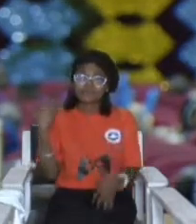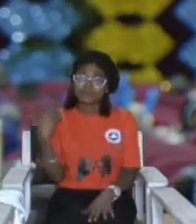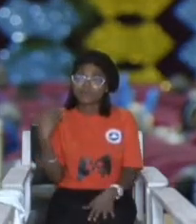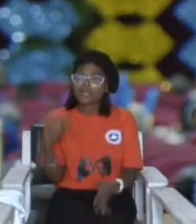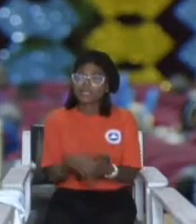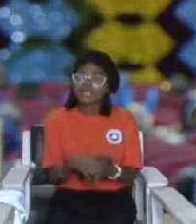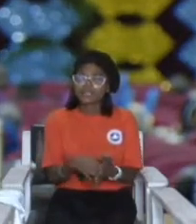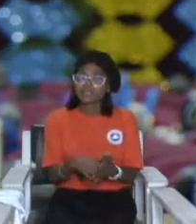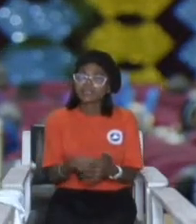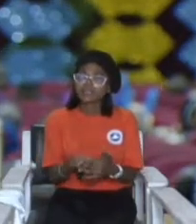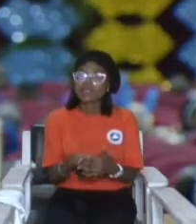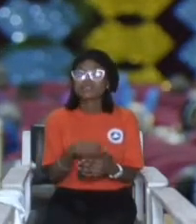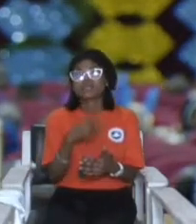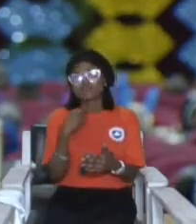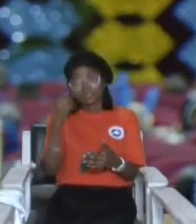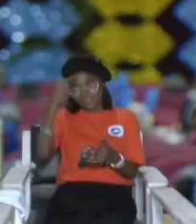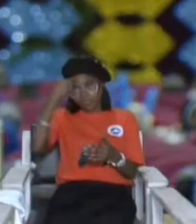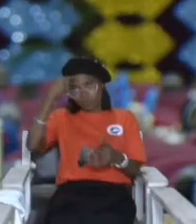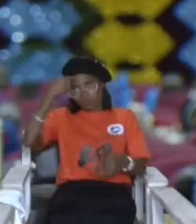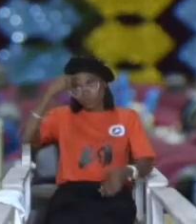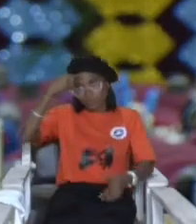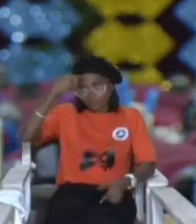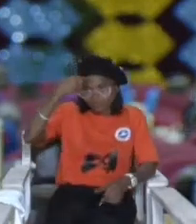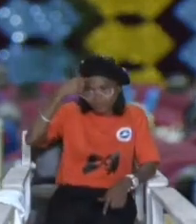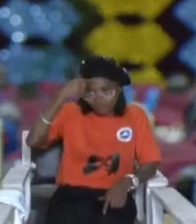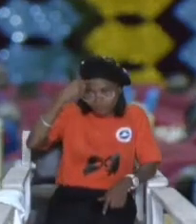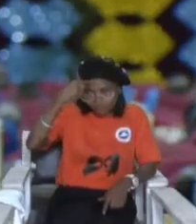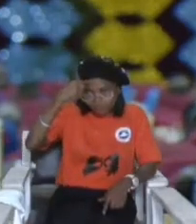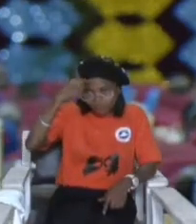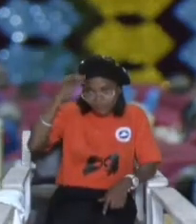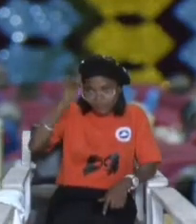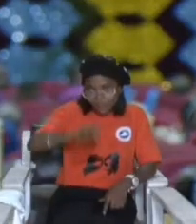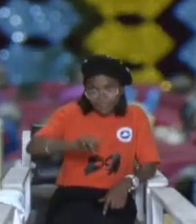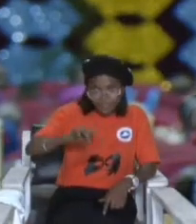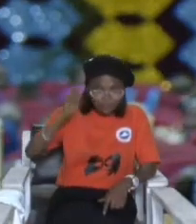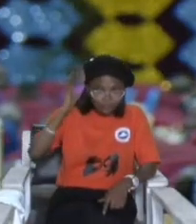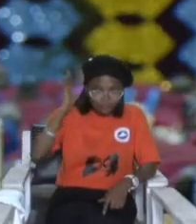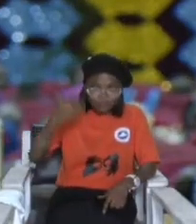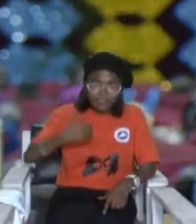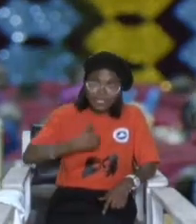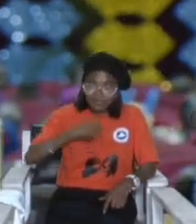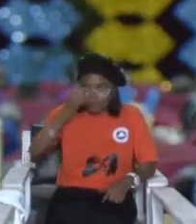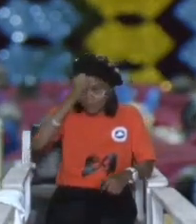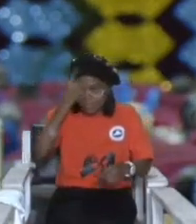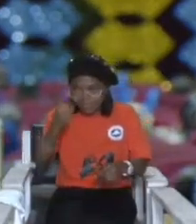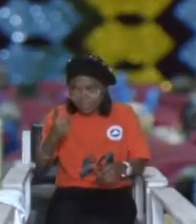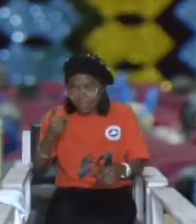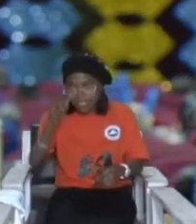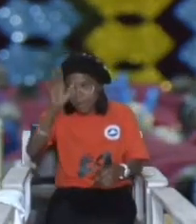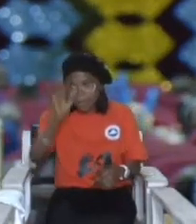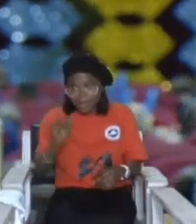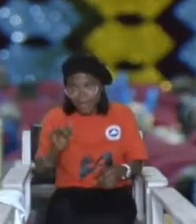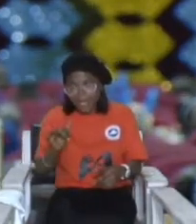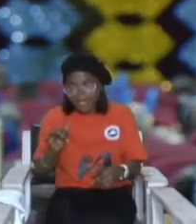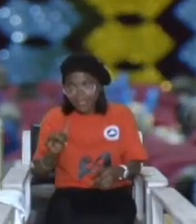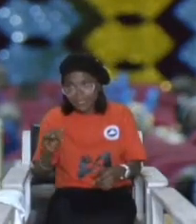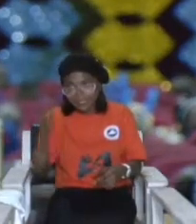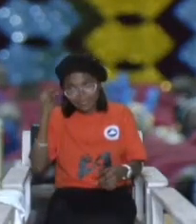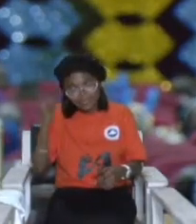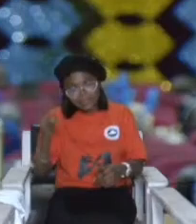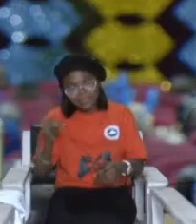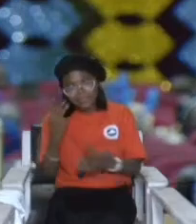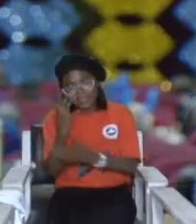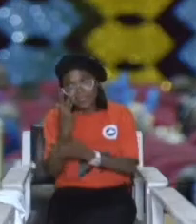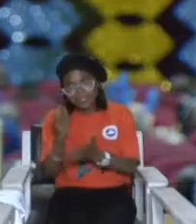that Moses thought they should have understood that it was by his hand that God will